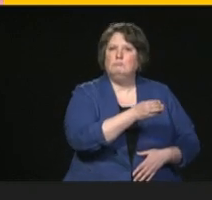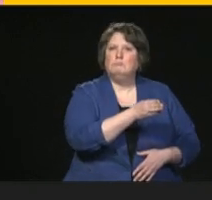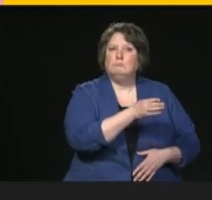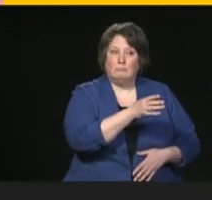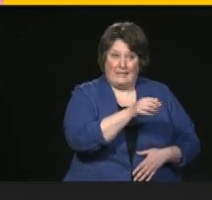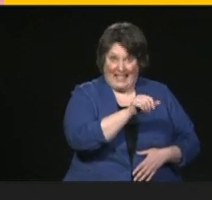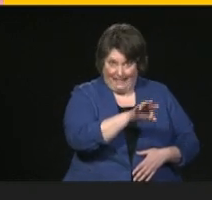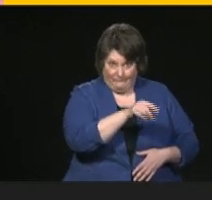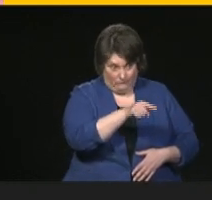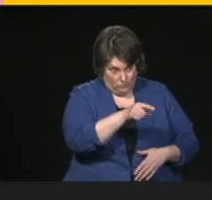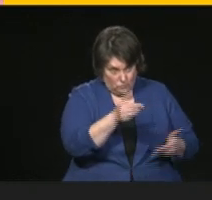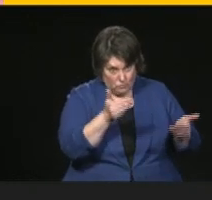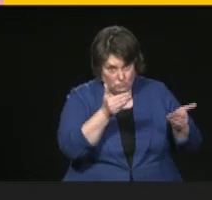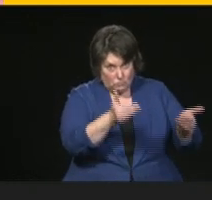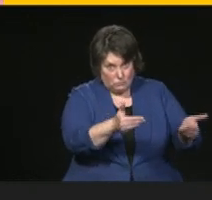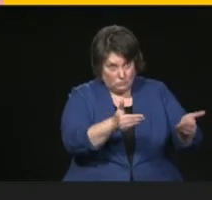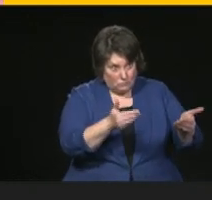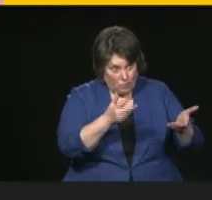our relationship.